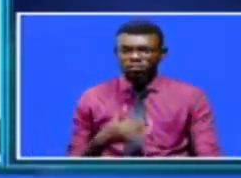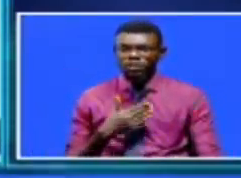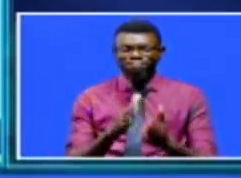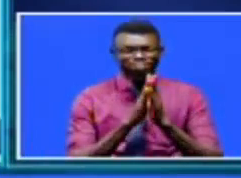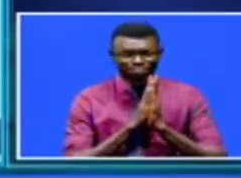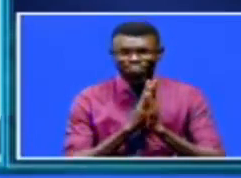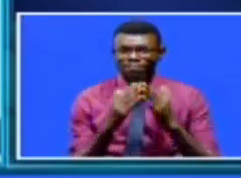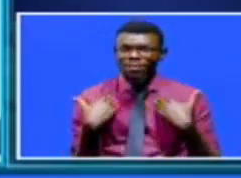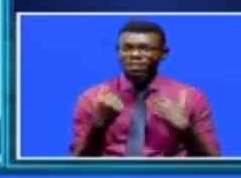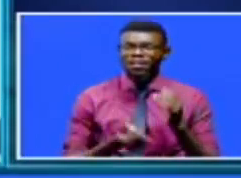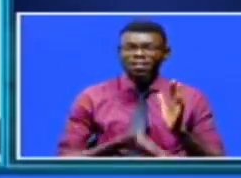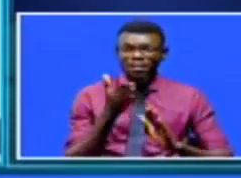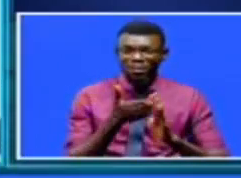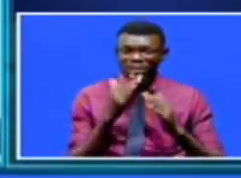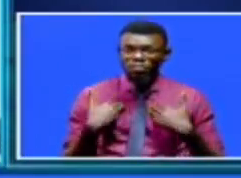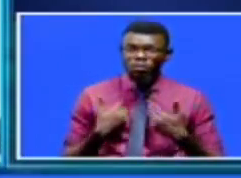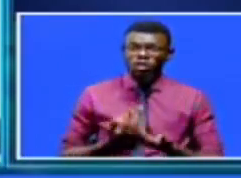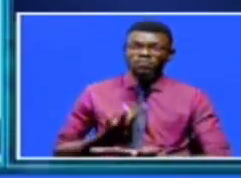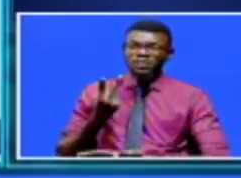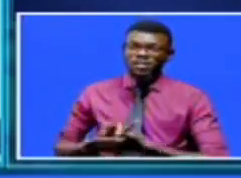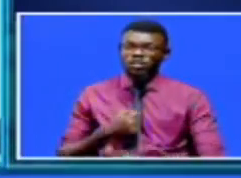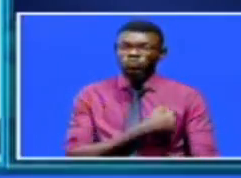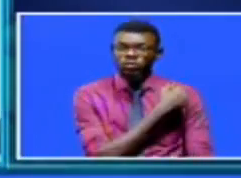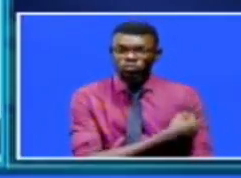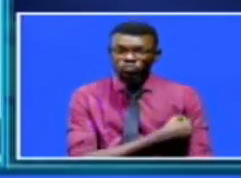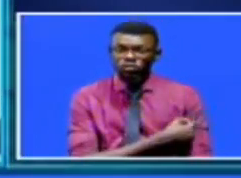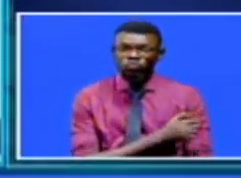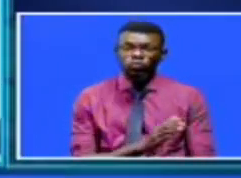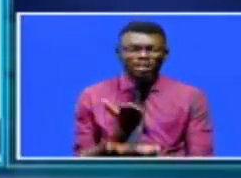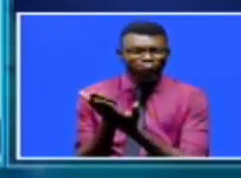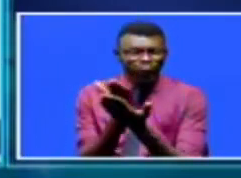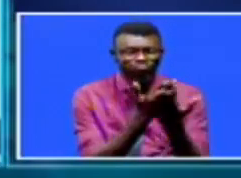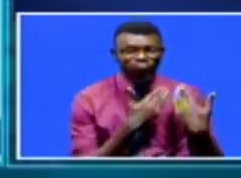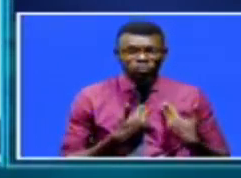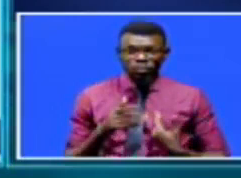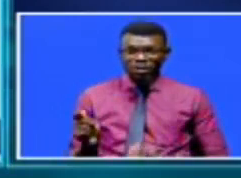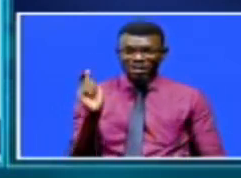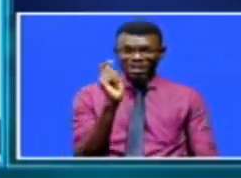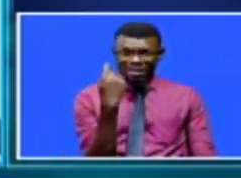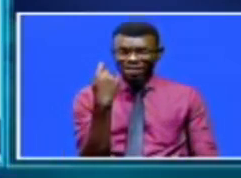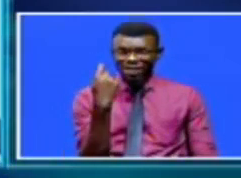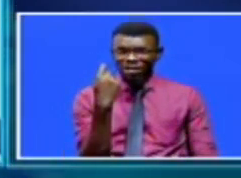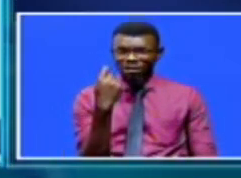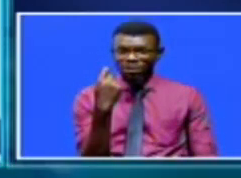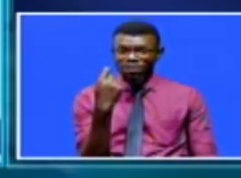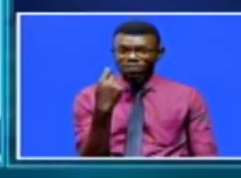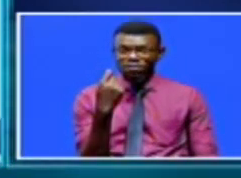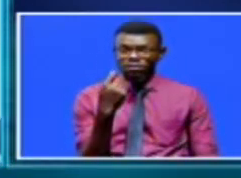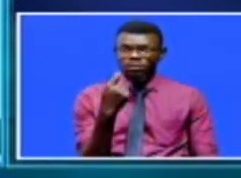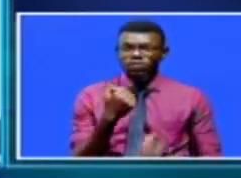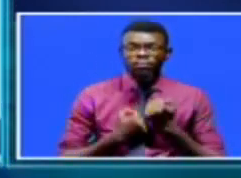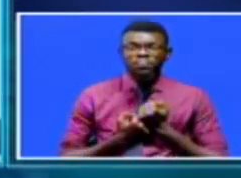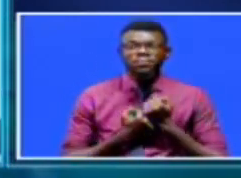are injured. We are appealing to donors and Kenyans of goodwill to stand with the